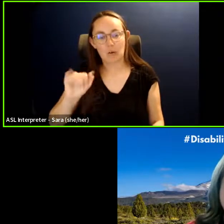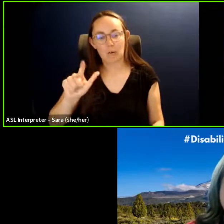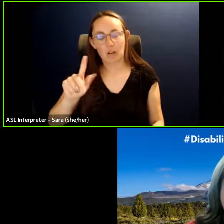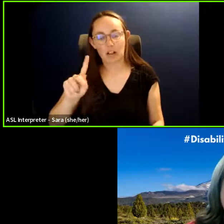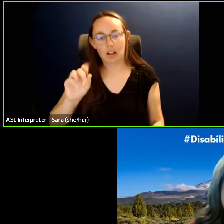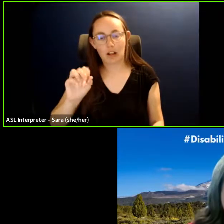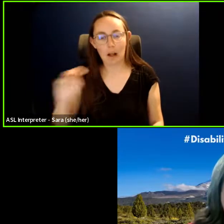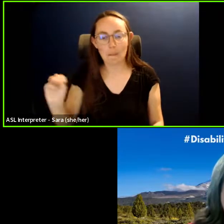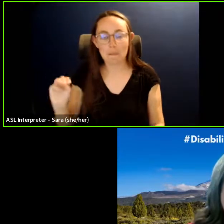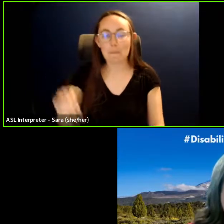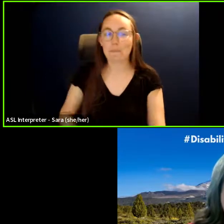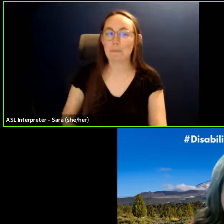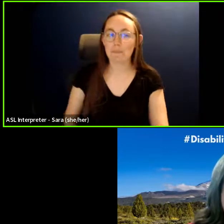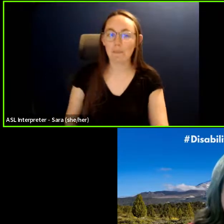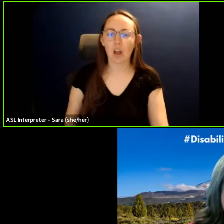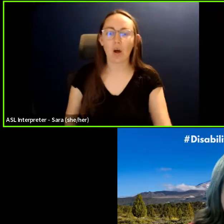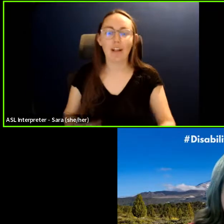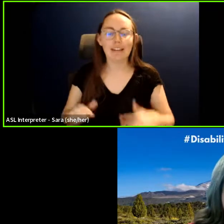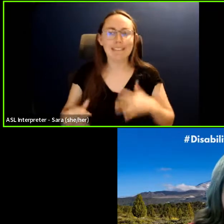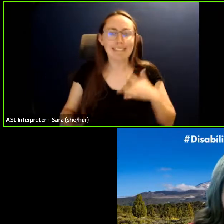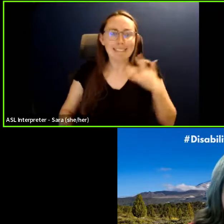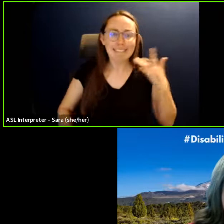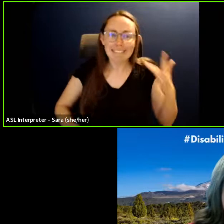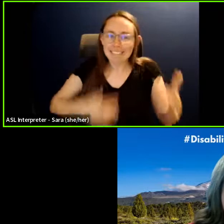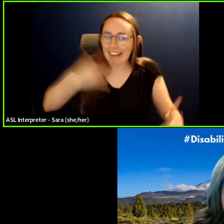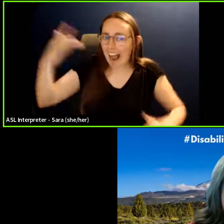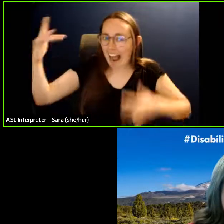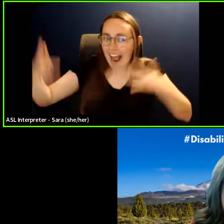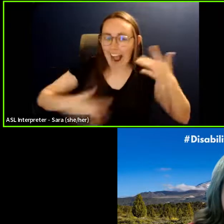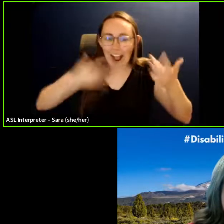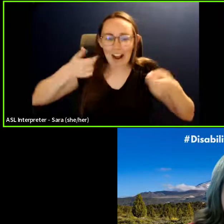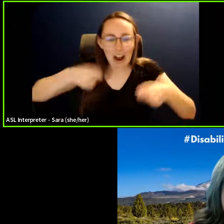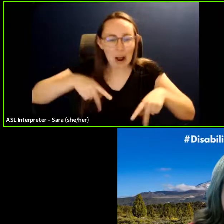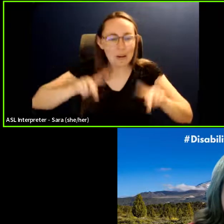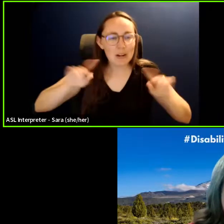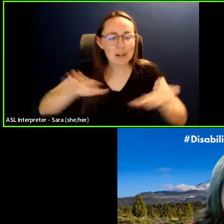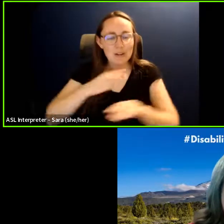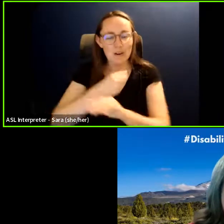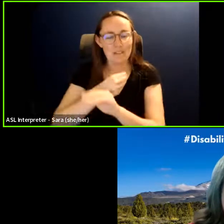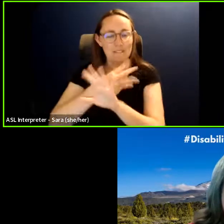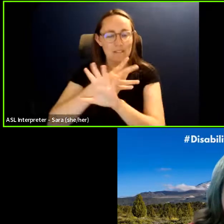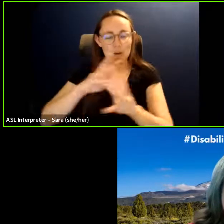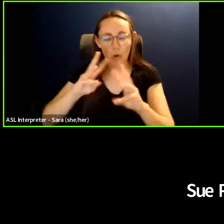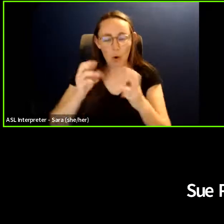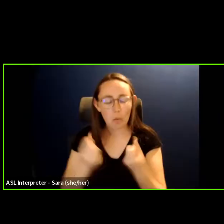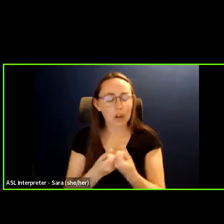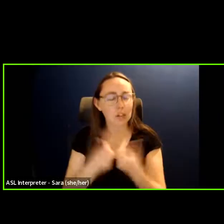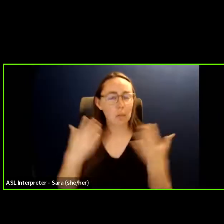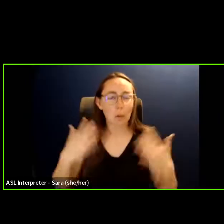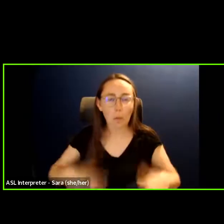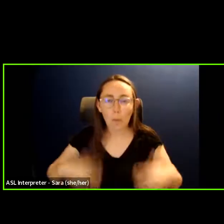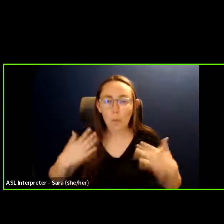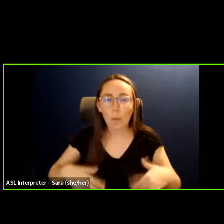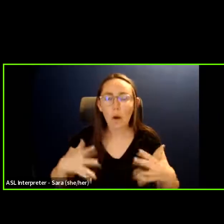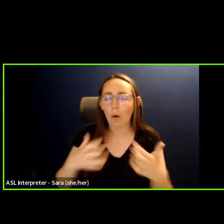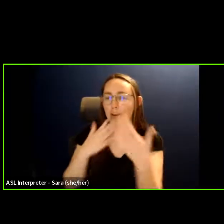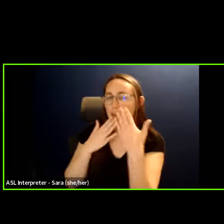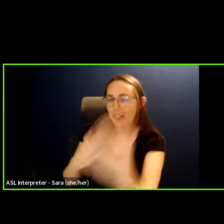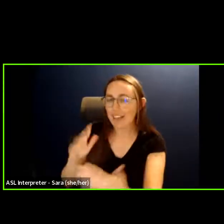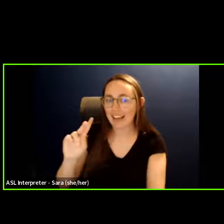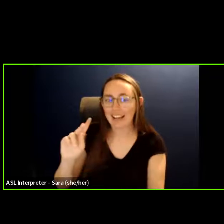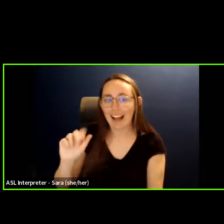This is such an exciting opportunity to do this virtual workshop. And I just really want to thank Catherine for her